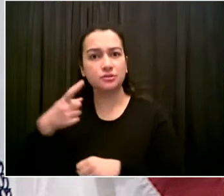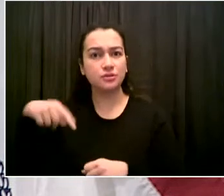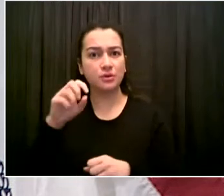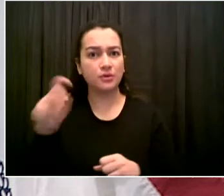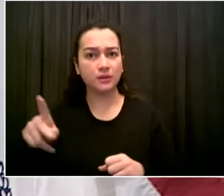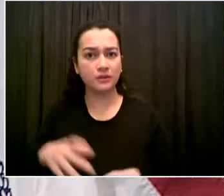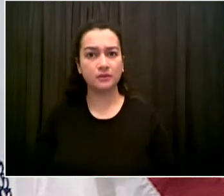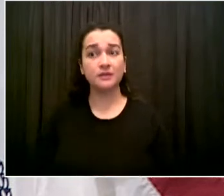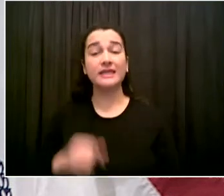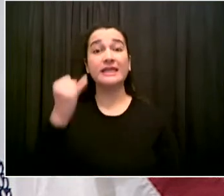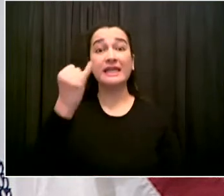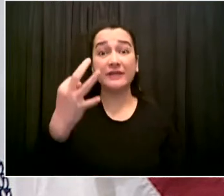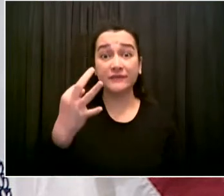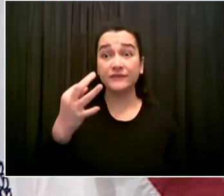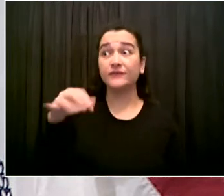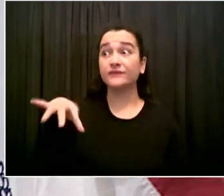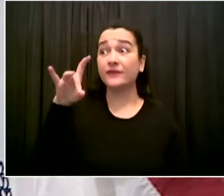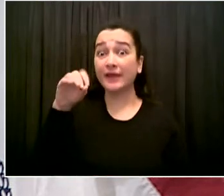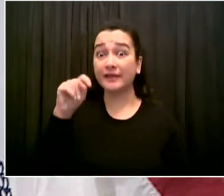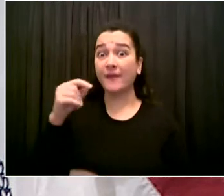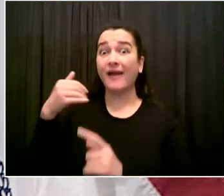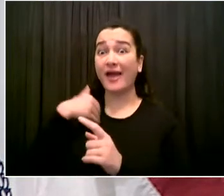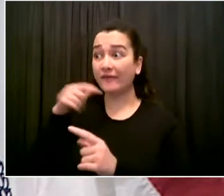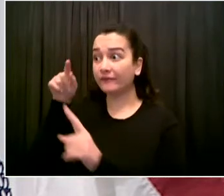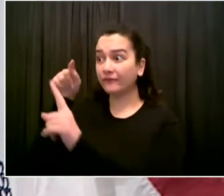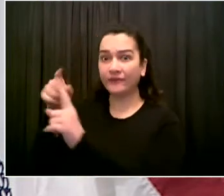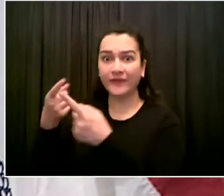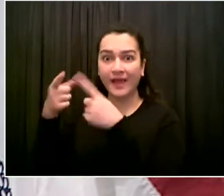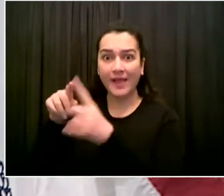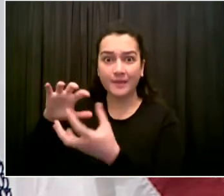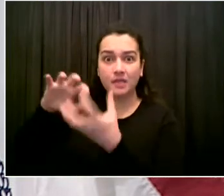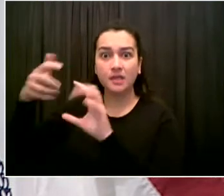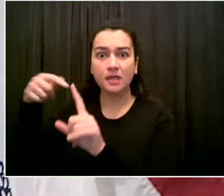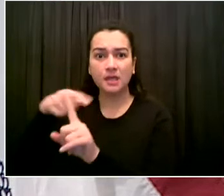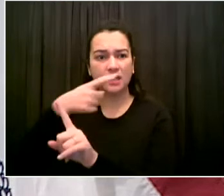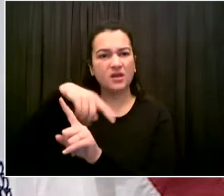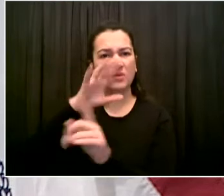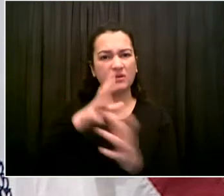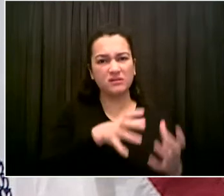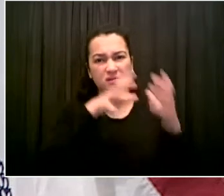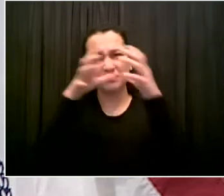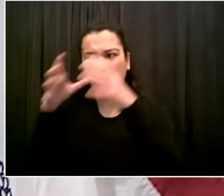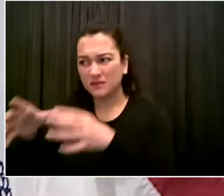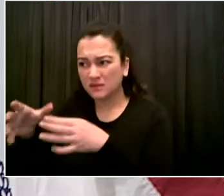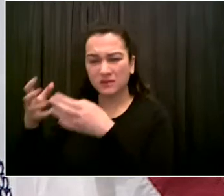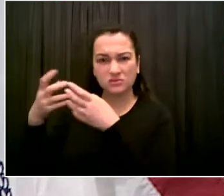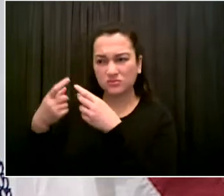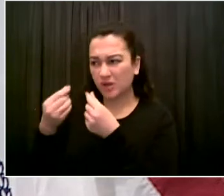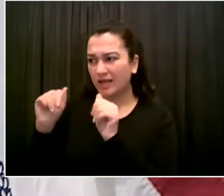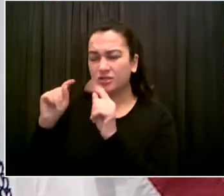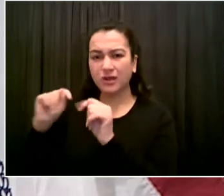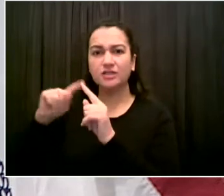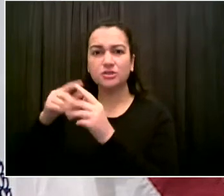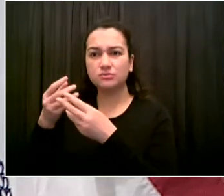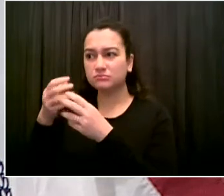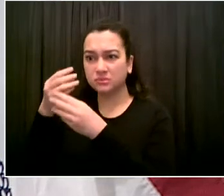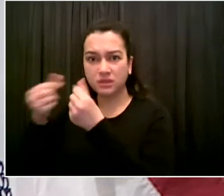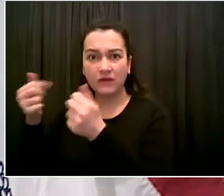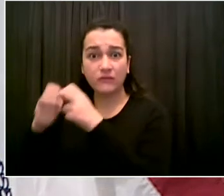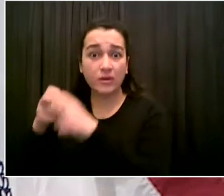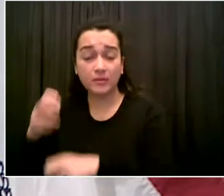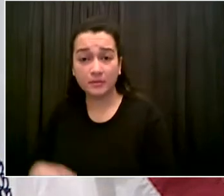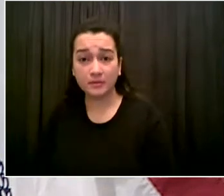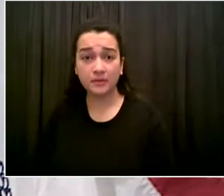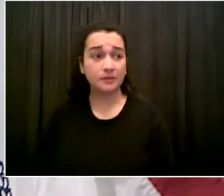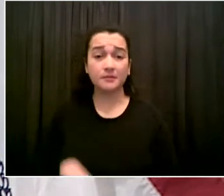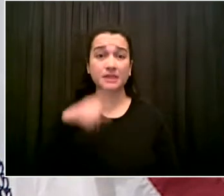strong presence. Of course, as usual, NYPD is assessing the pattern of what we saw in Atlanta, looking for anything